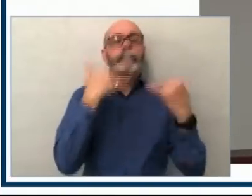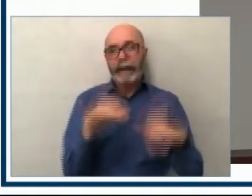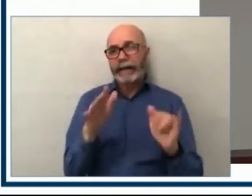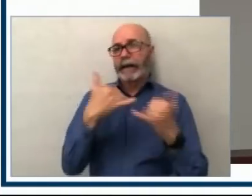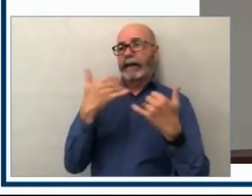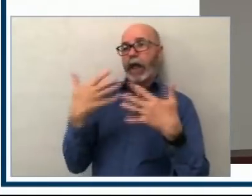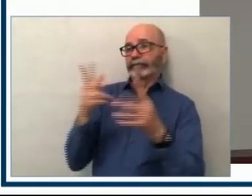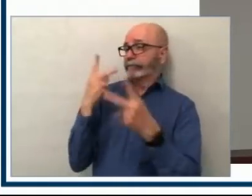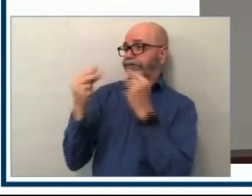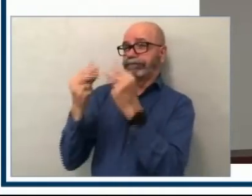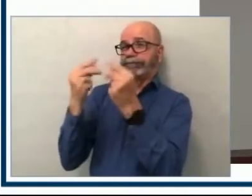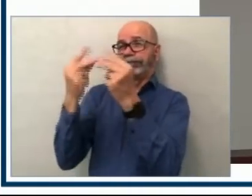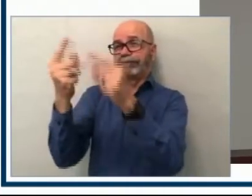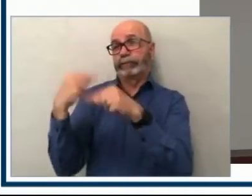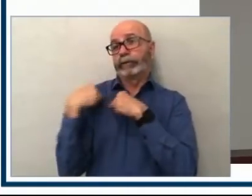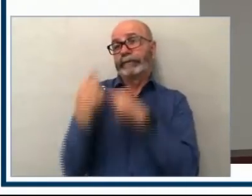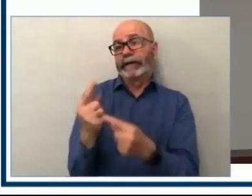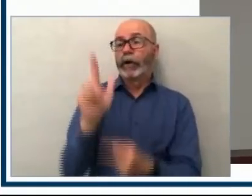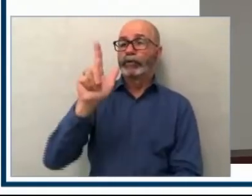23,134 doses to date.